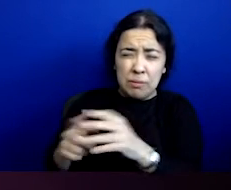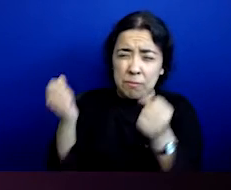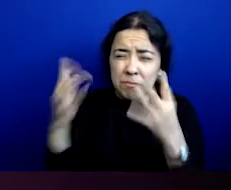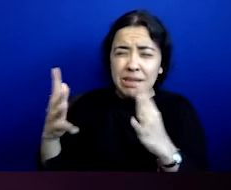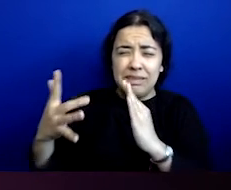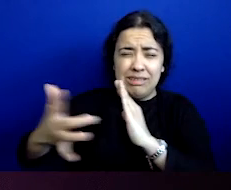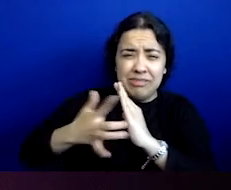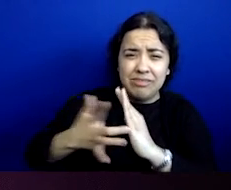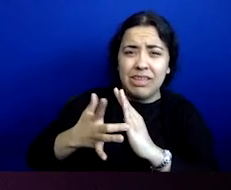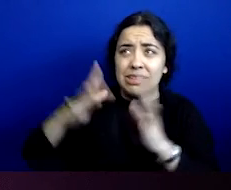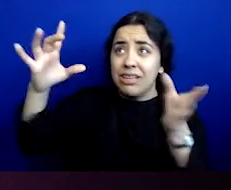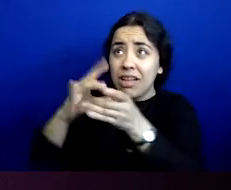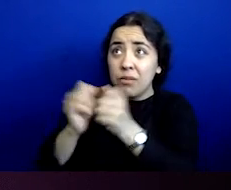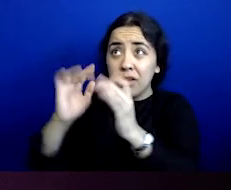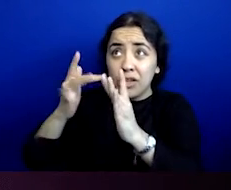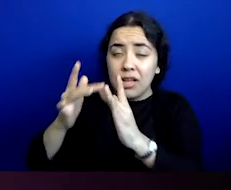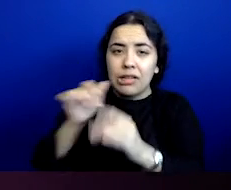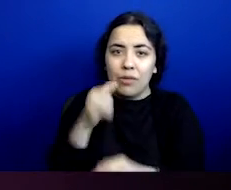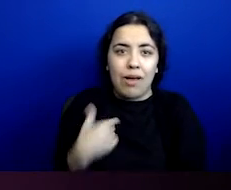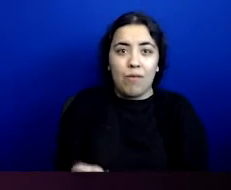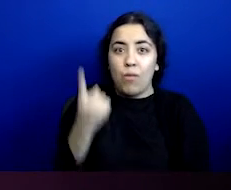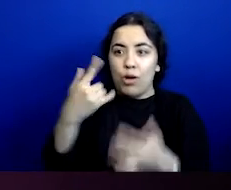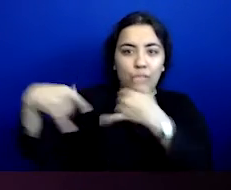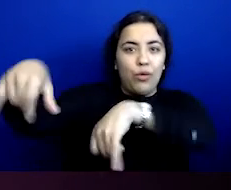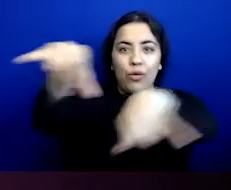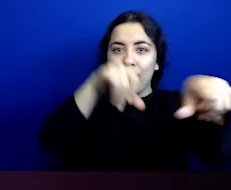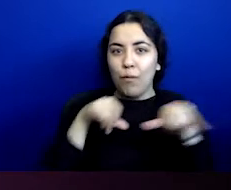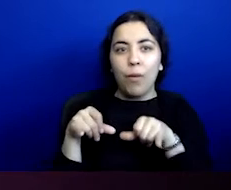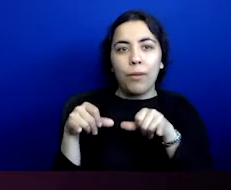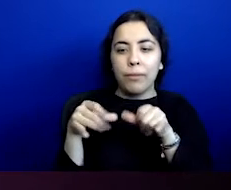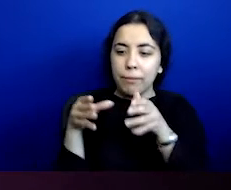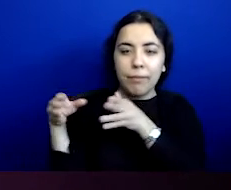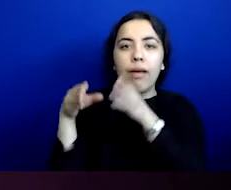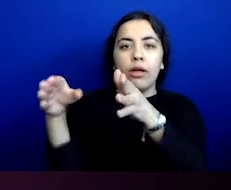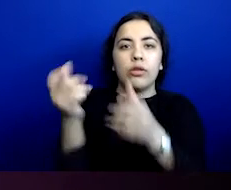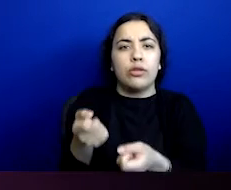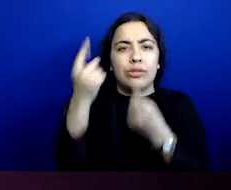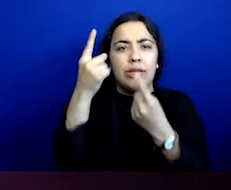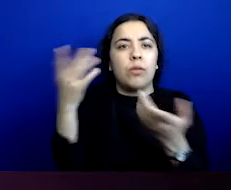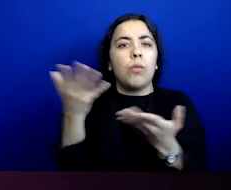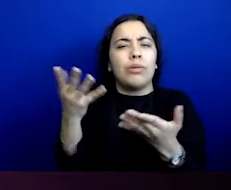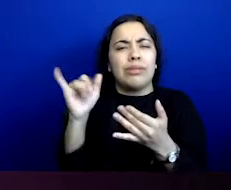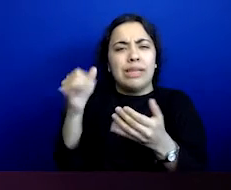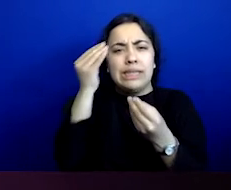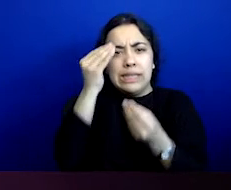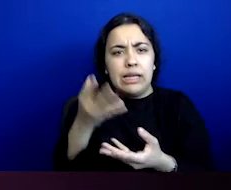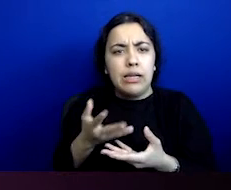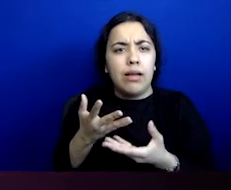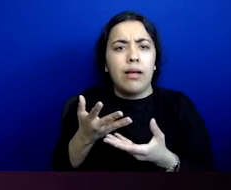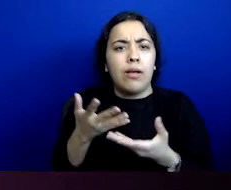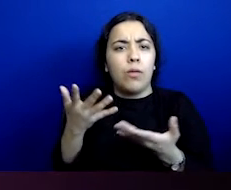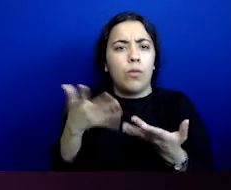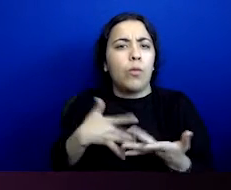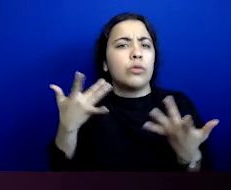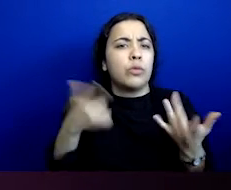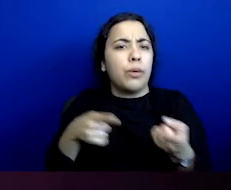connected to the internet that didn't have a single uniform kind of like pathway to understanding what the data was or what things are going